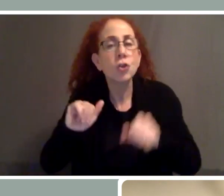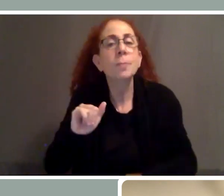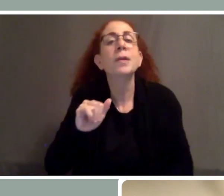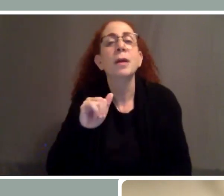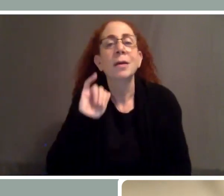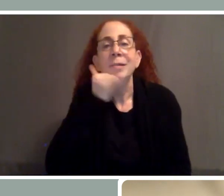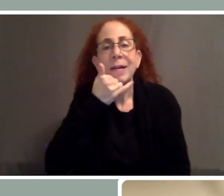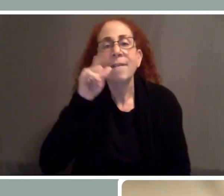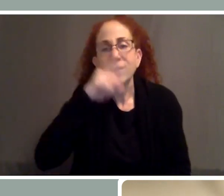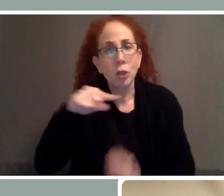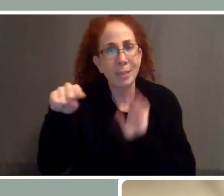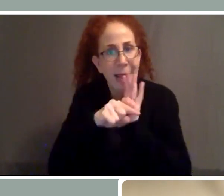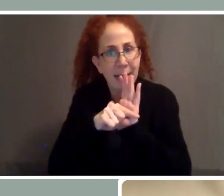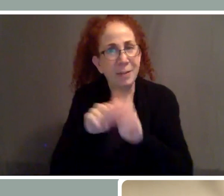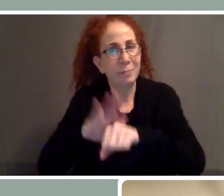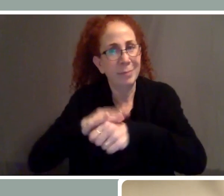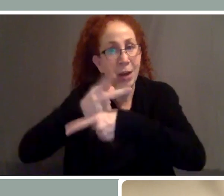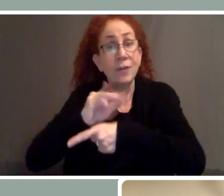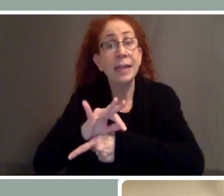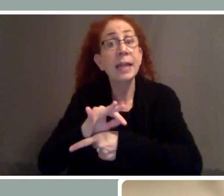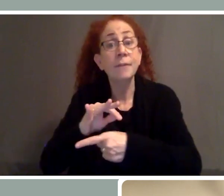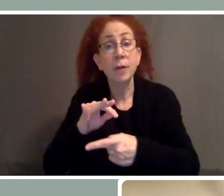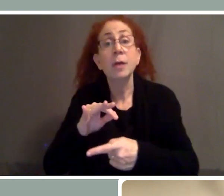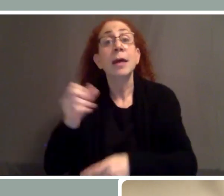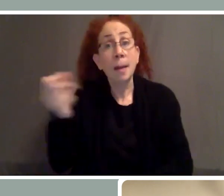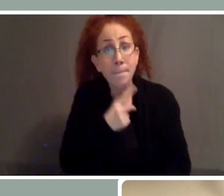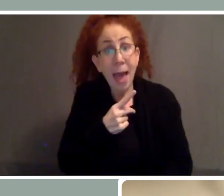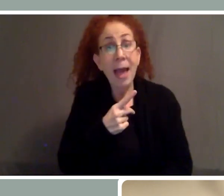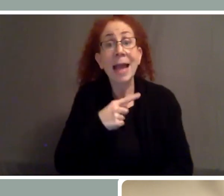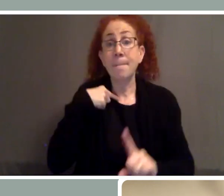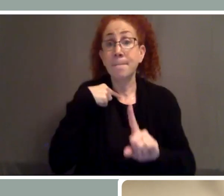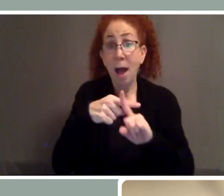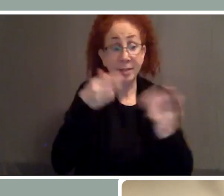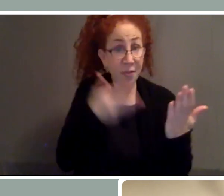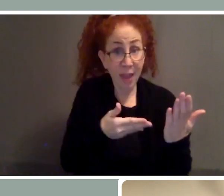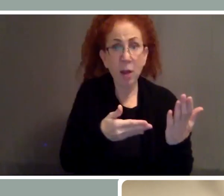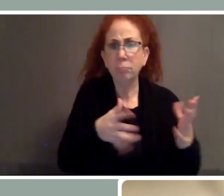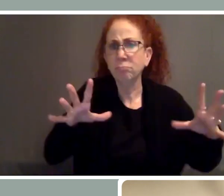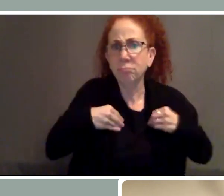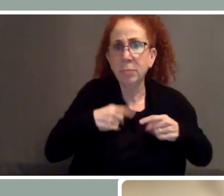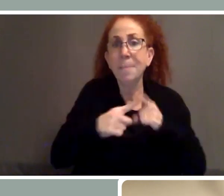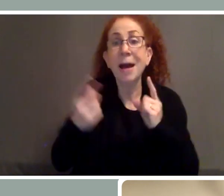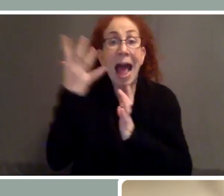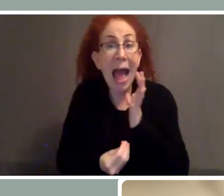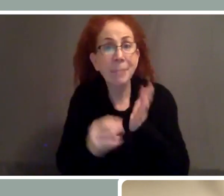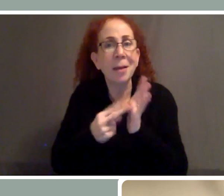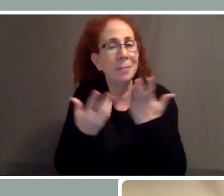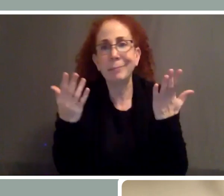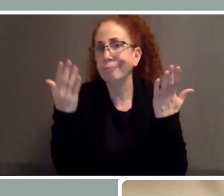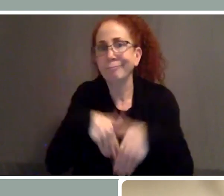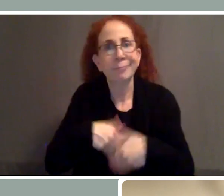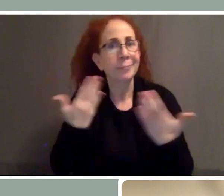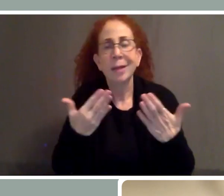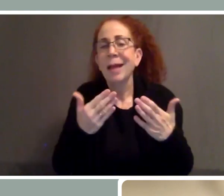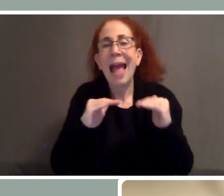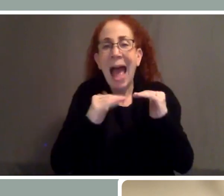negative is what we need to know. If something comes back and it's present, well, we know it's present, but the fact that it's absent, it could have just been the method that they had